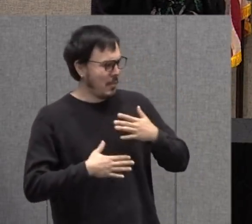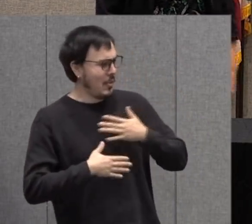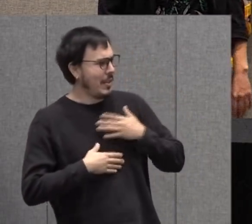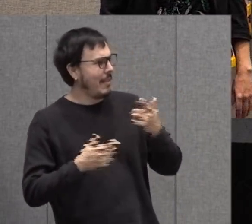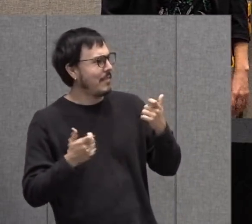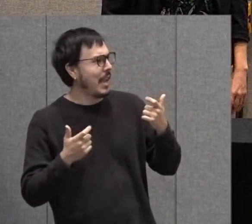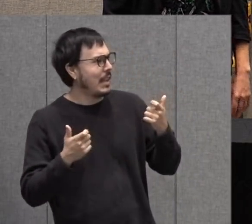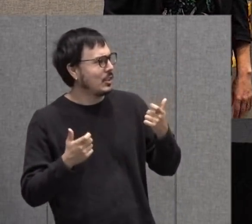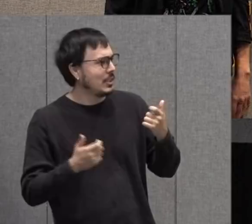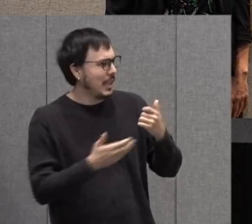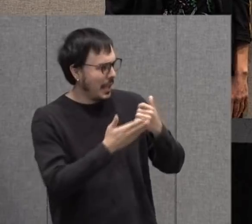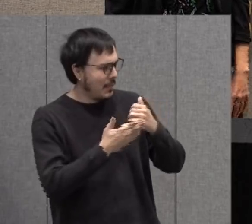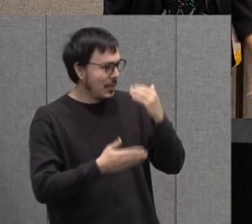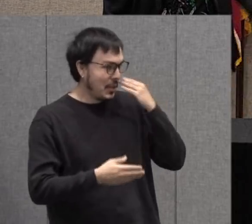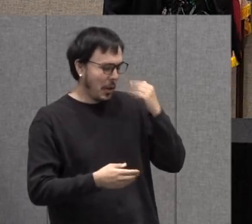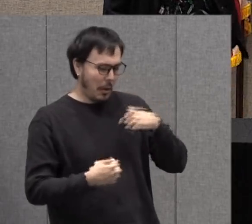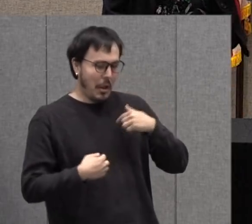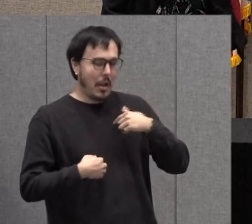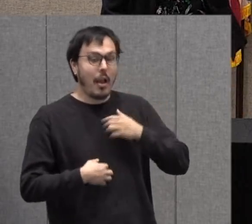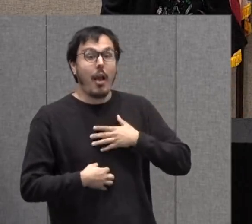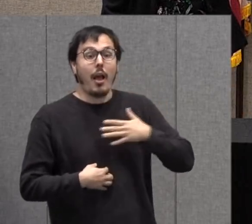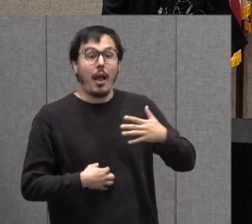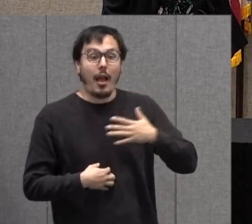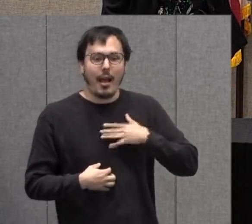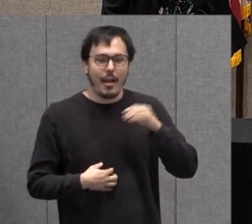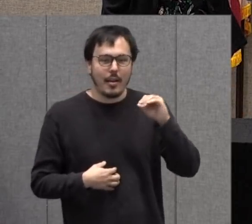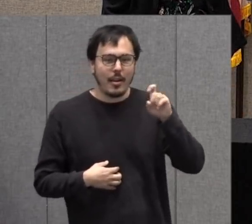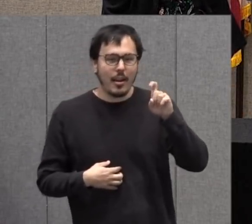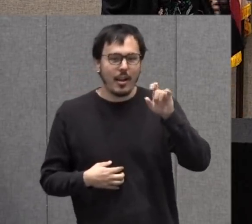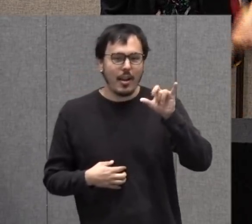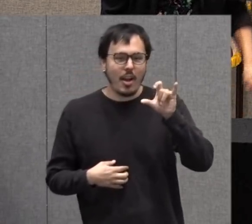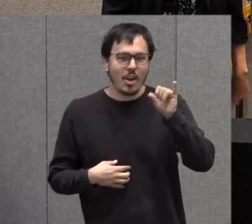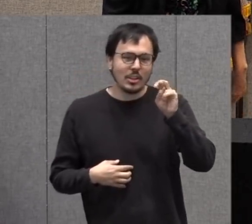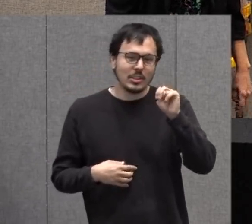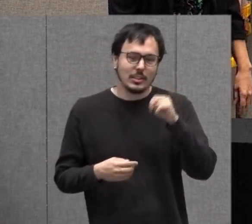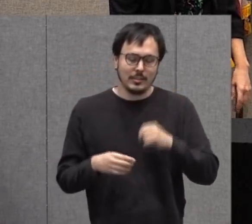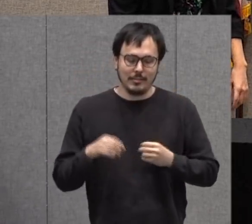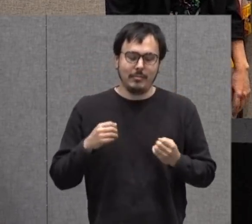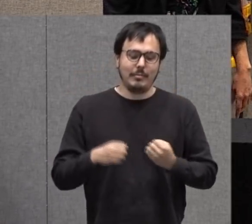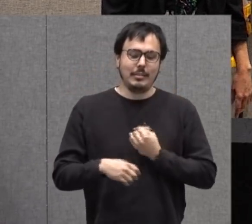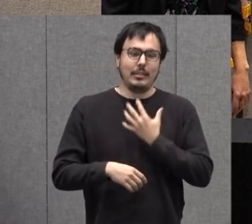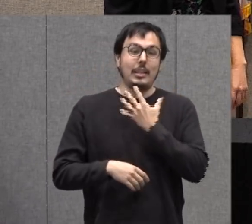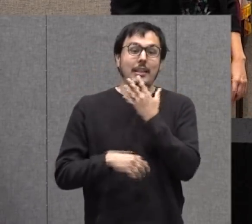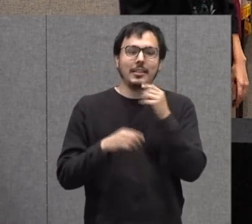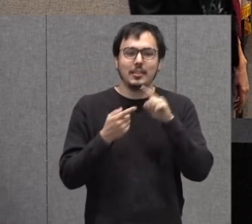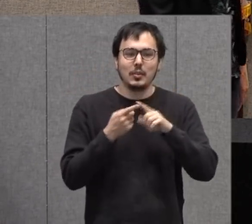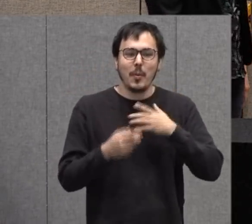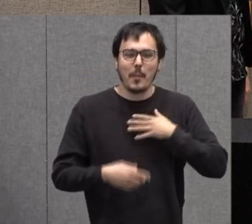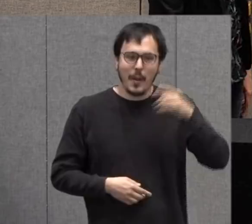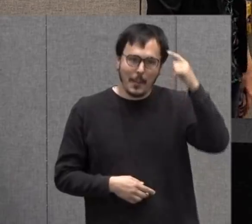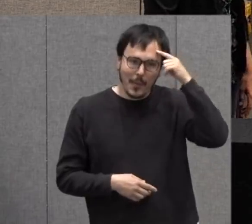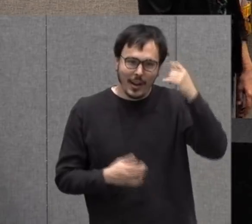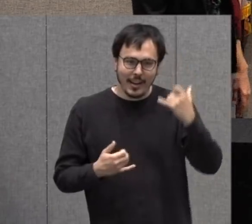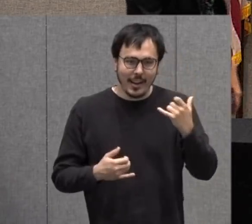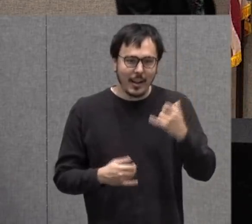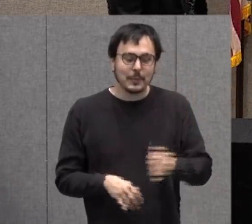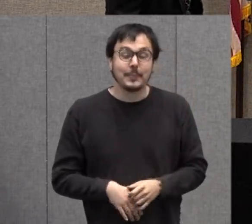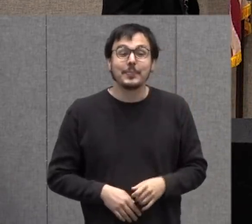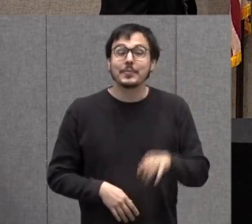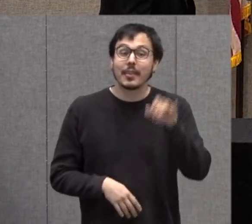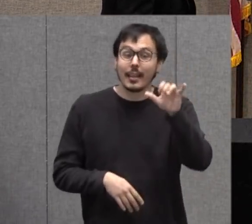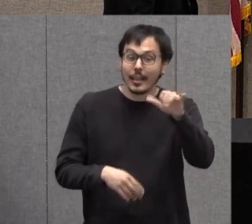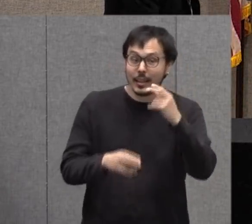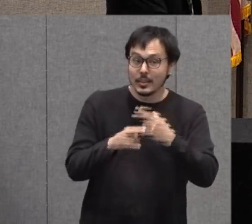it helps me know like I'm getting oxygen up to this brain right here. It's fun. So that was called the